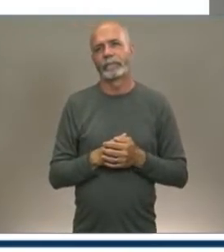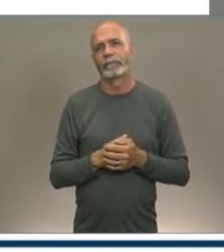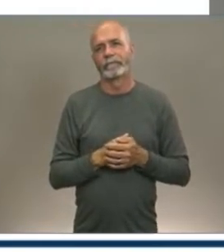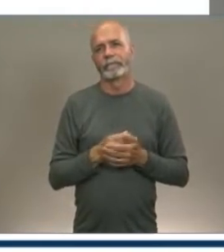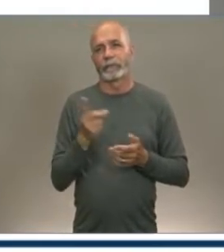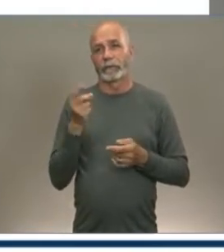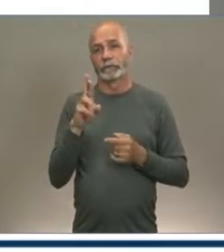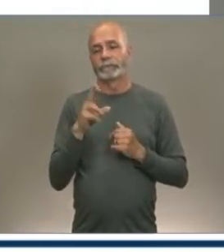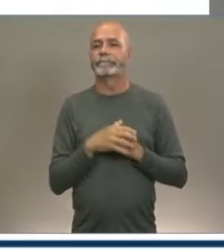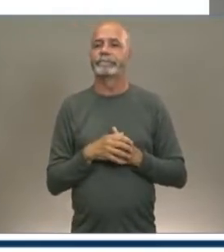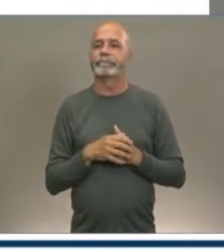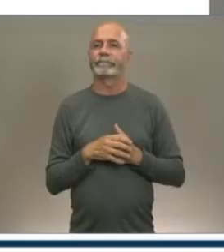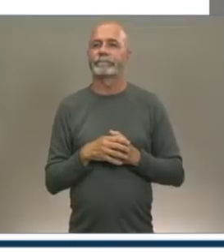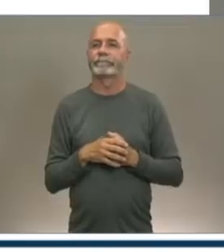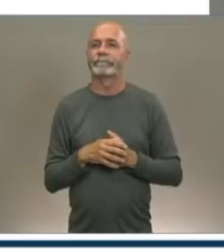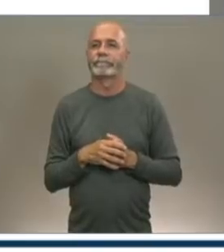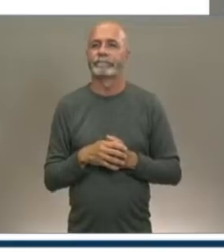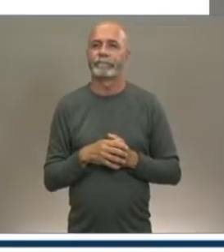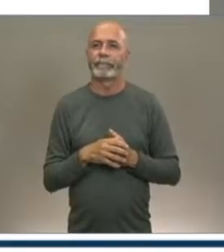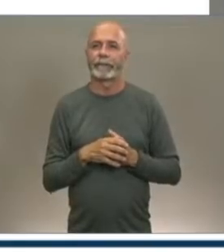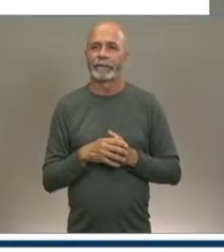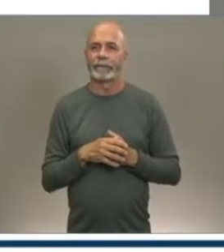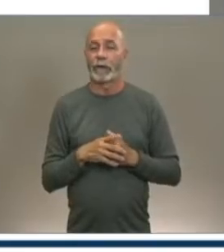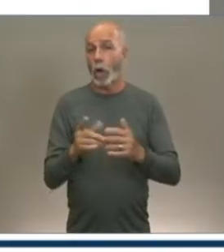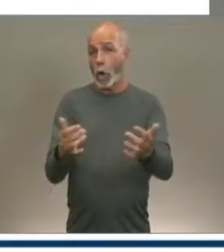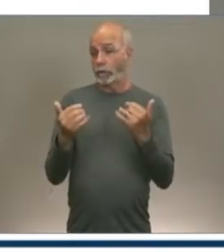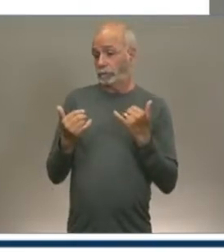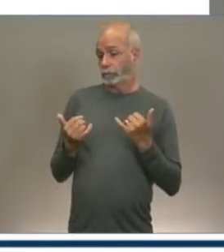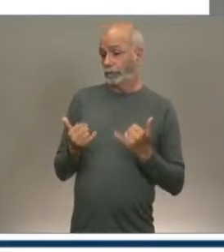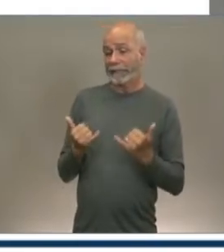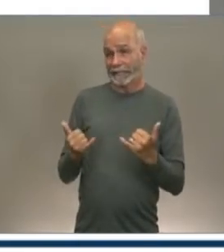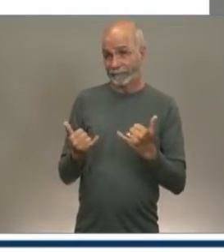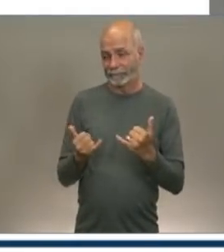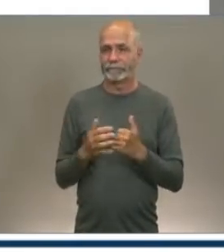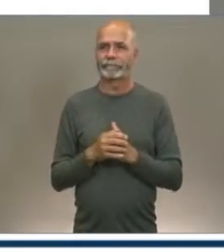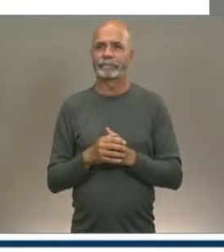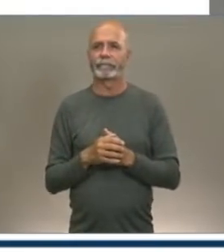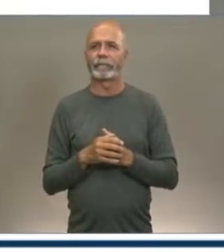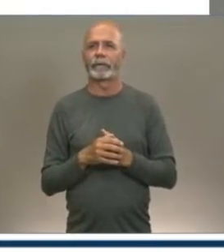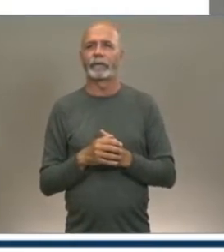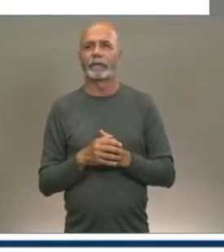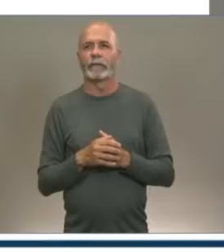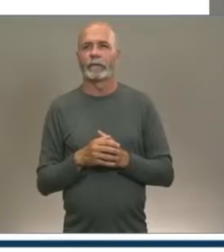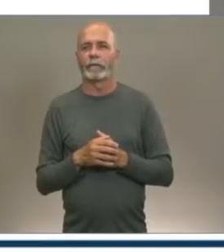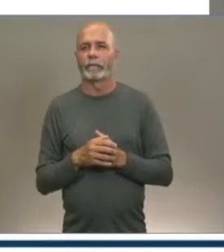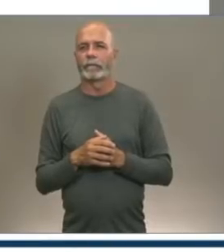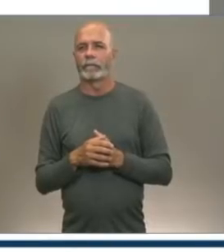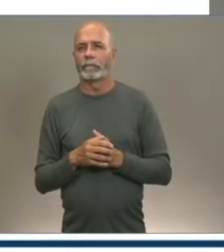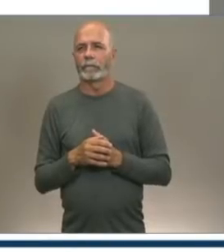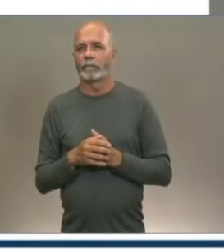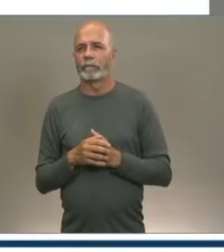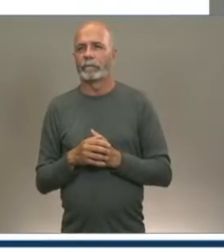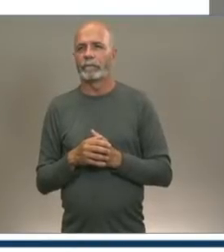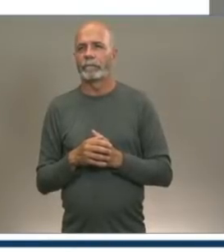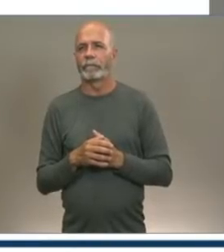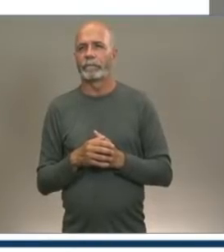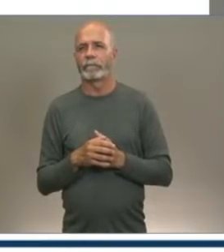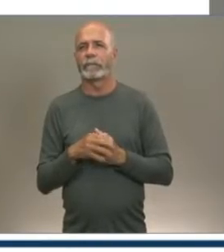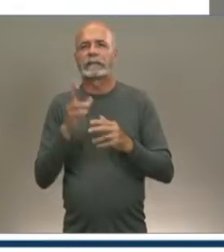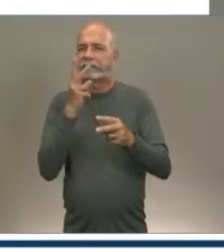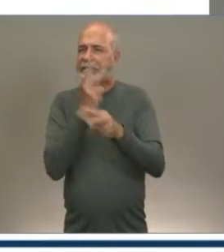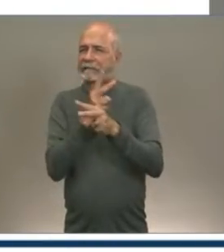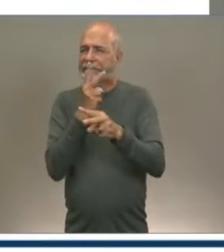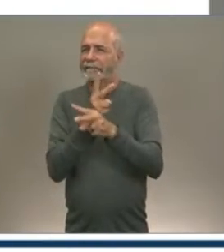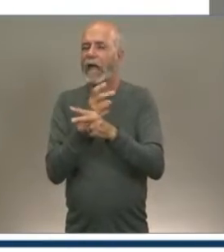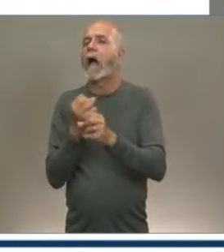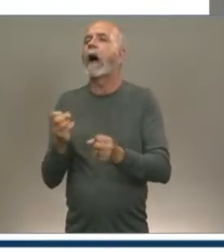is we're just in the process of implementing now around close contacts. So if somebody is identified